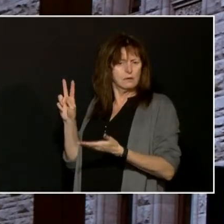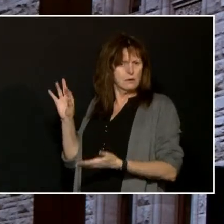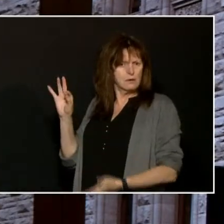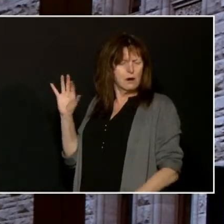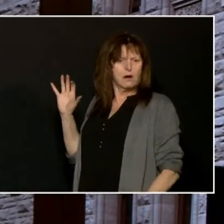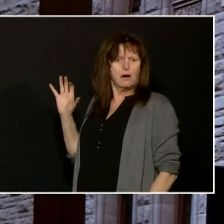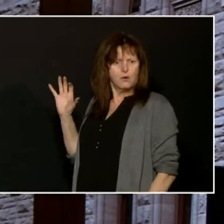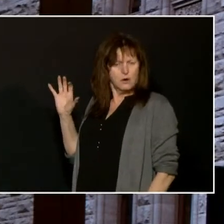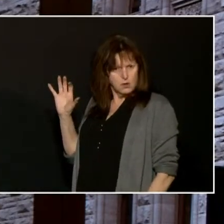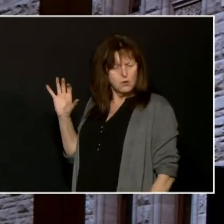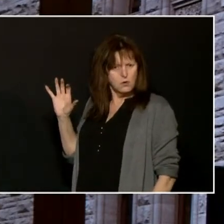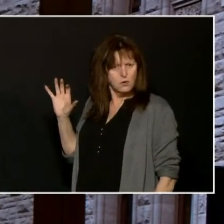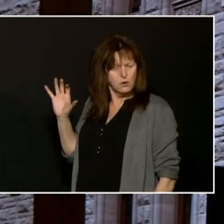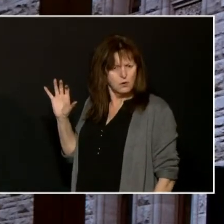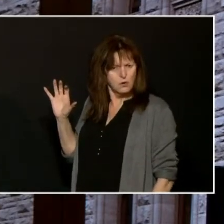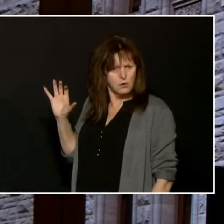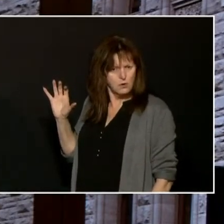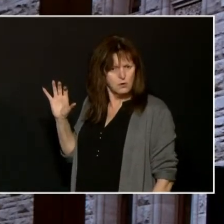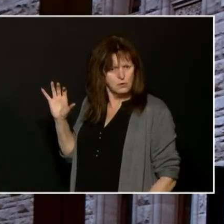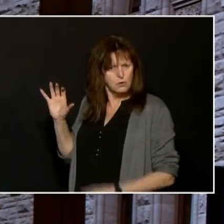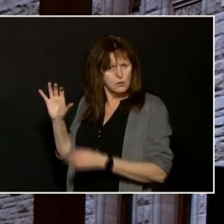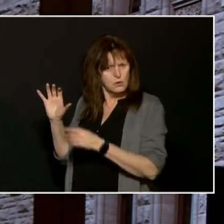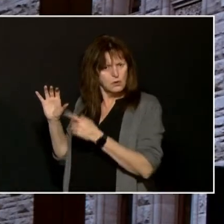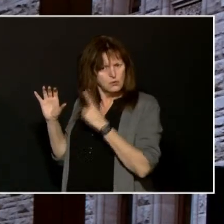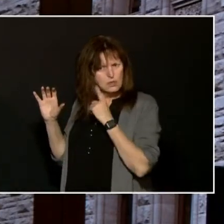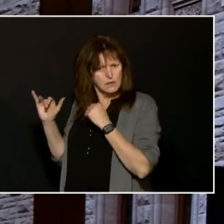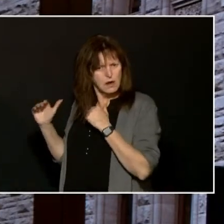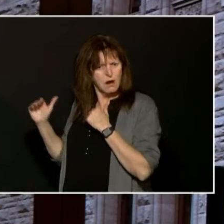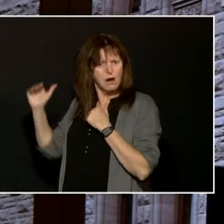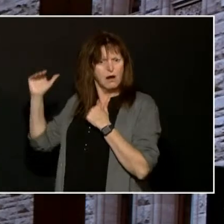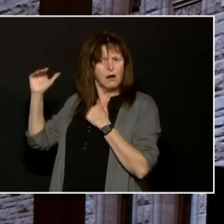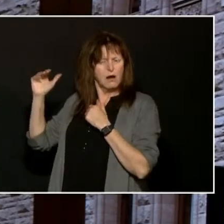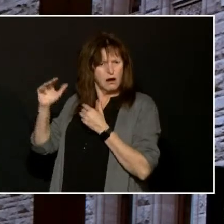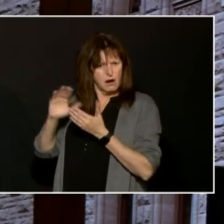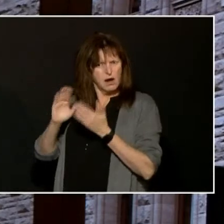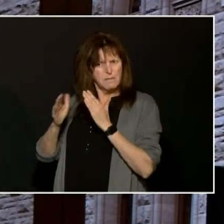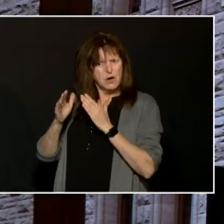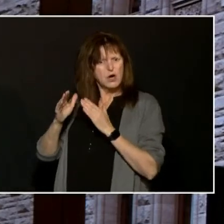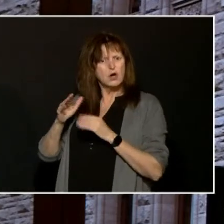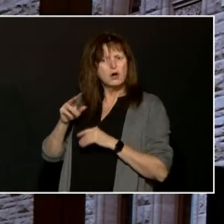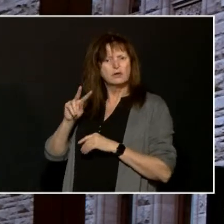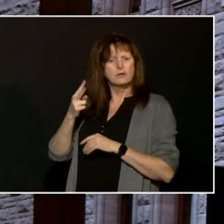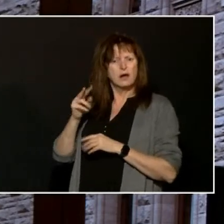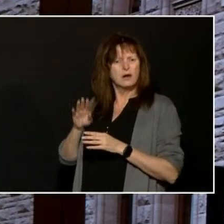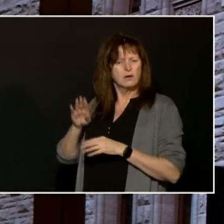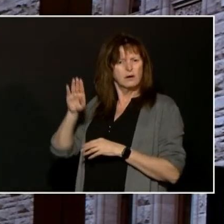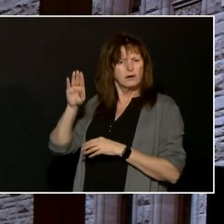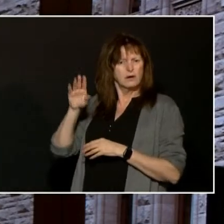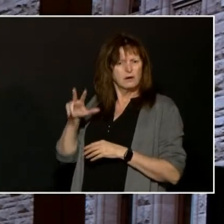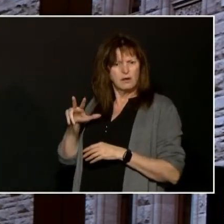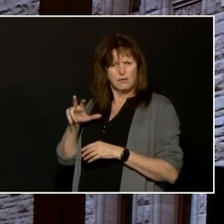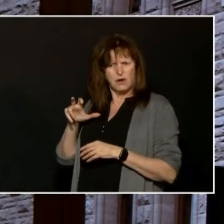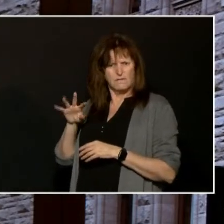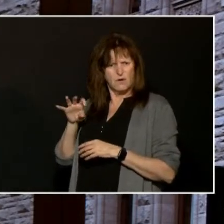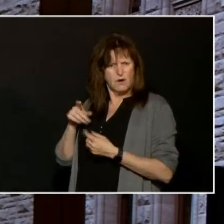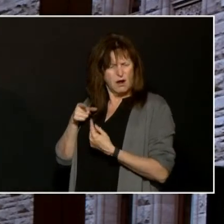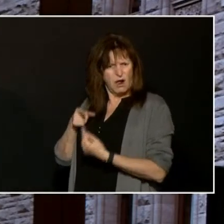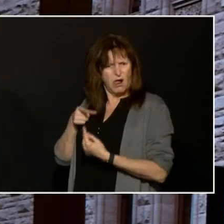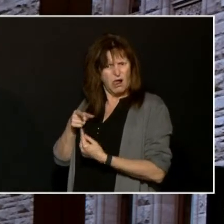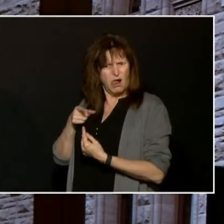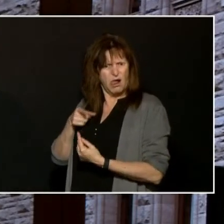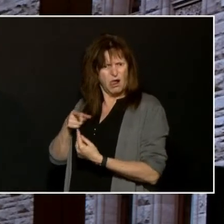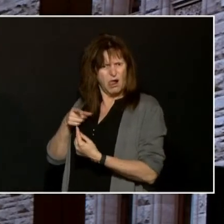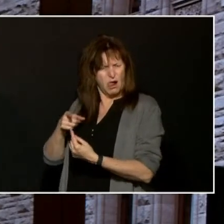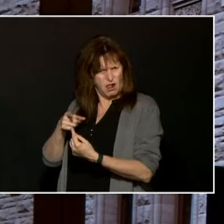lot higher than where we were when we considered we were having challenges back with 300 to 400 cases in the ICU back not so many